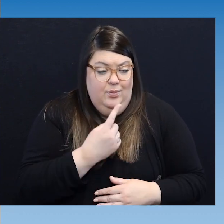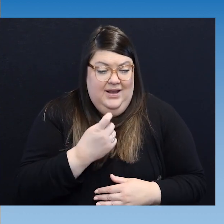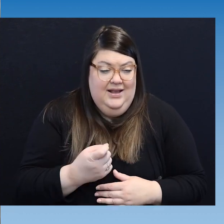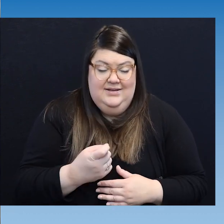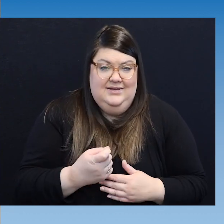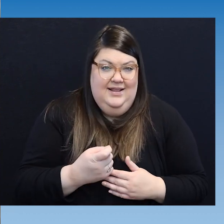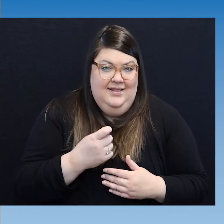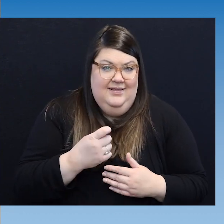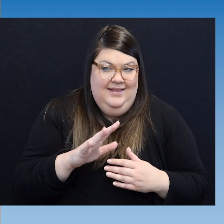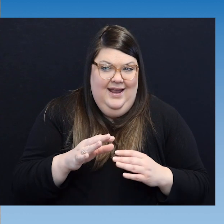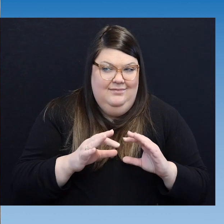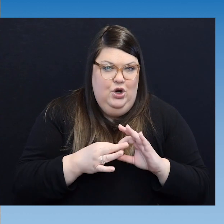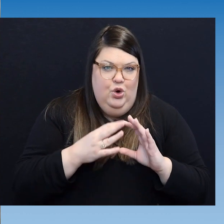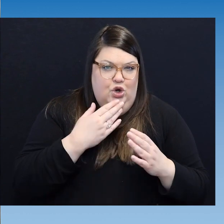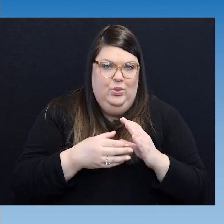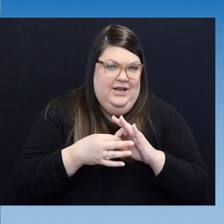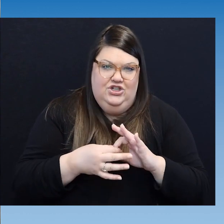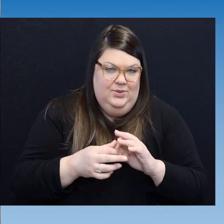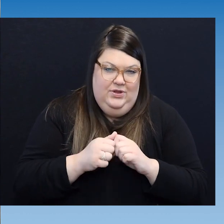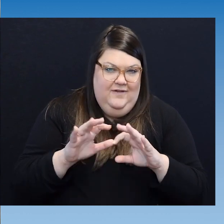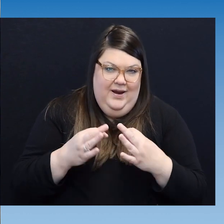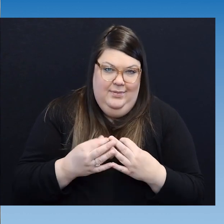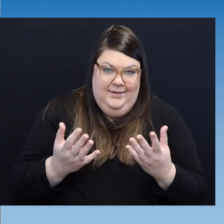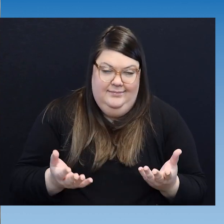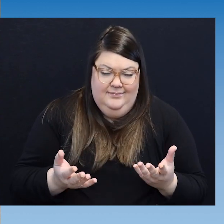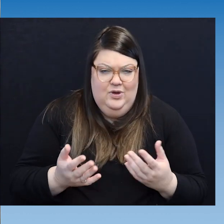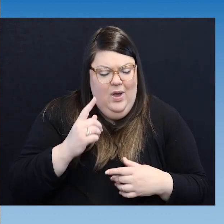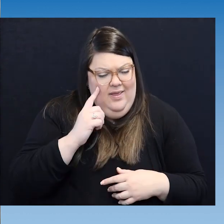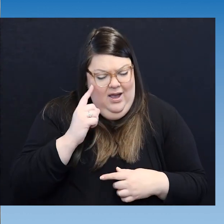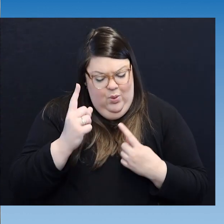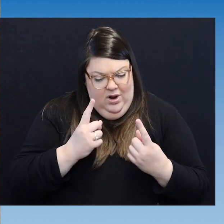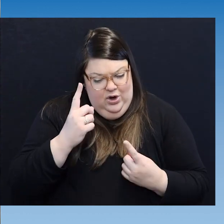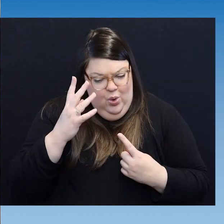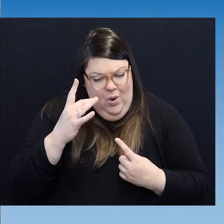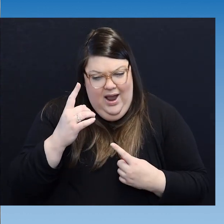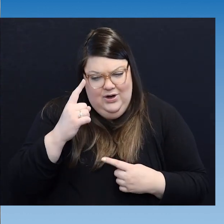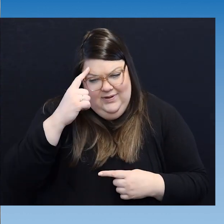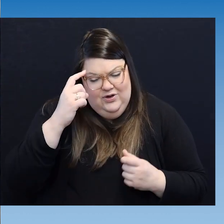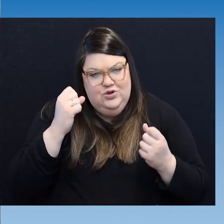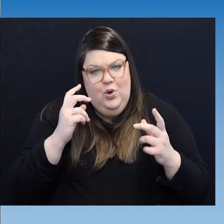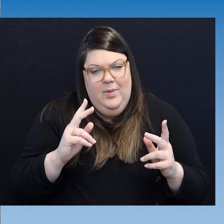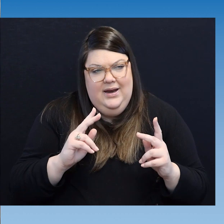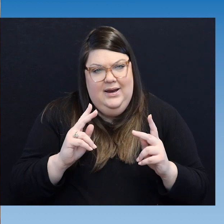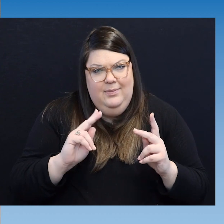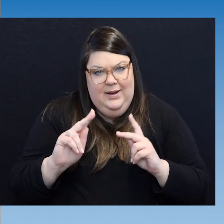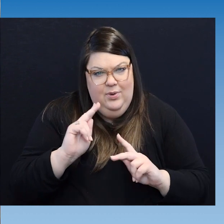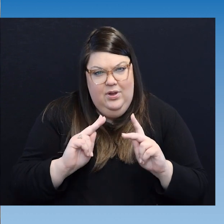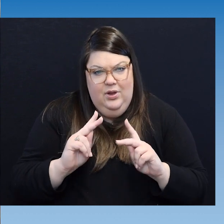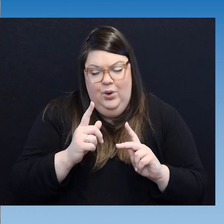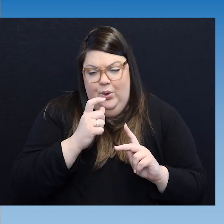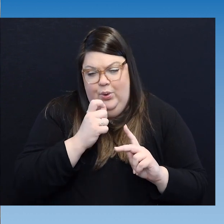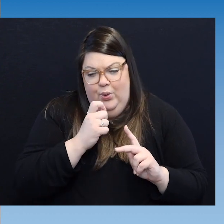She talked to me a lot about the estrangement. And I wondered, you know, why do you think there's so many people